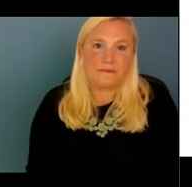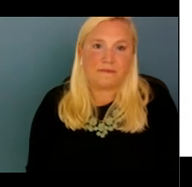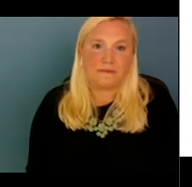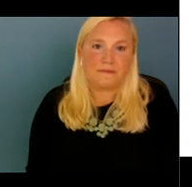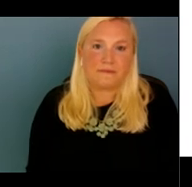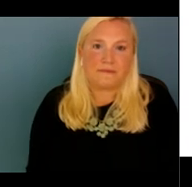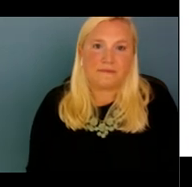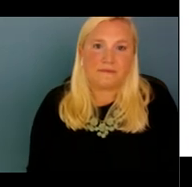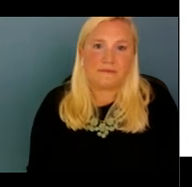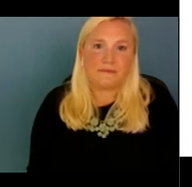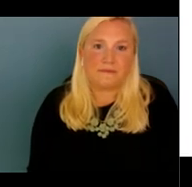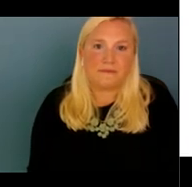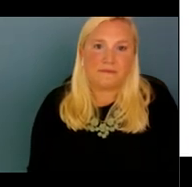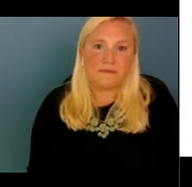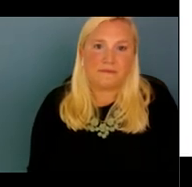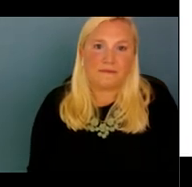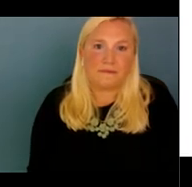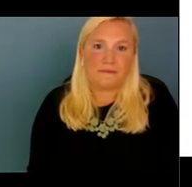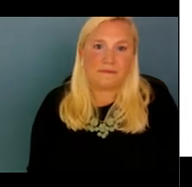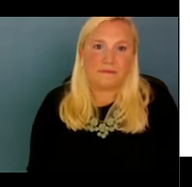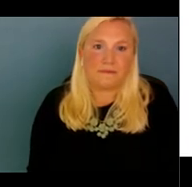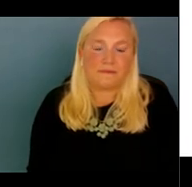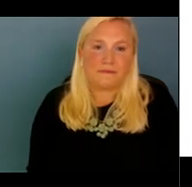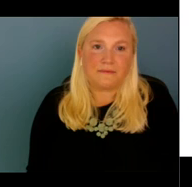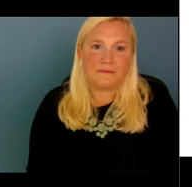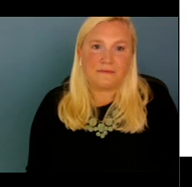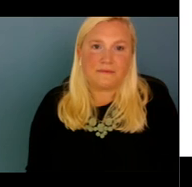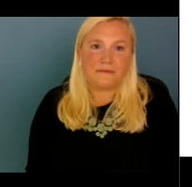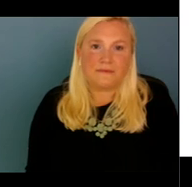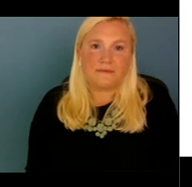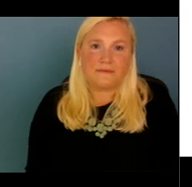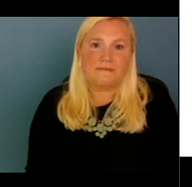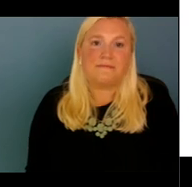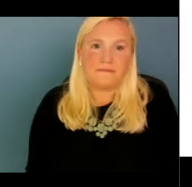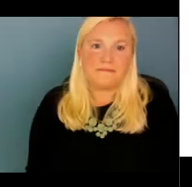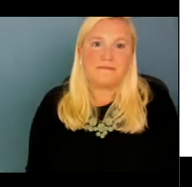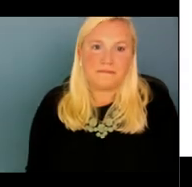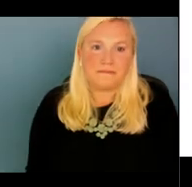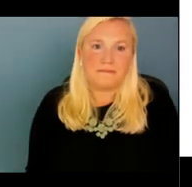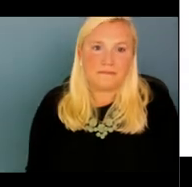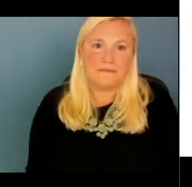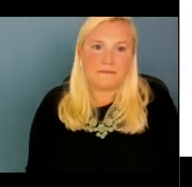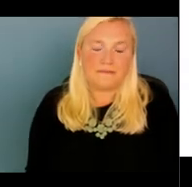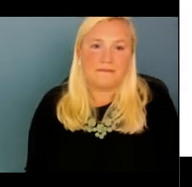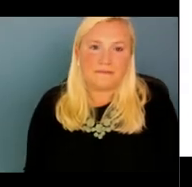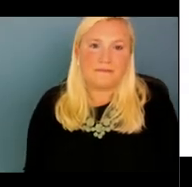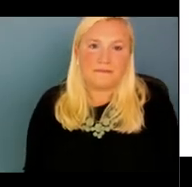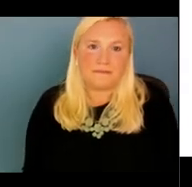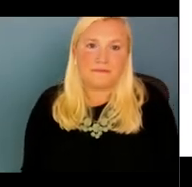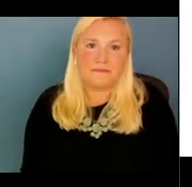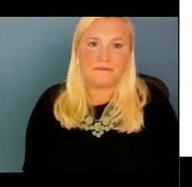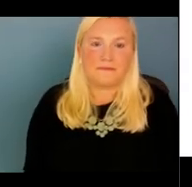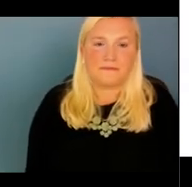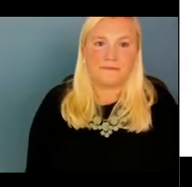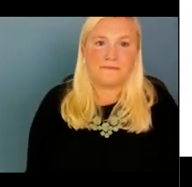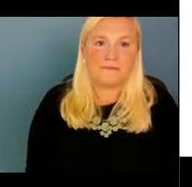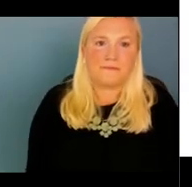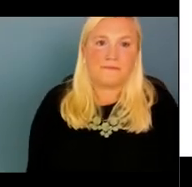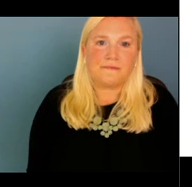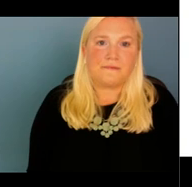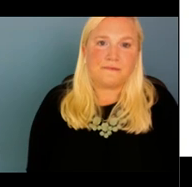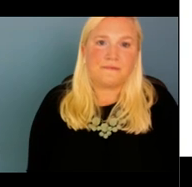and Sharon Miller. Sharon Miller is from the Palin Center, and they use an approach that's similar to what I do,